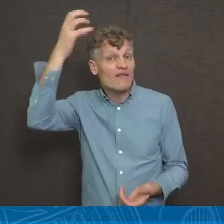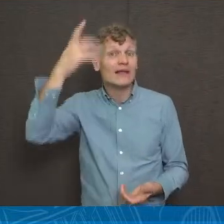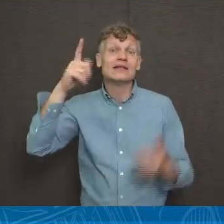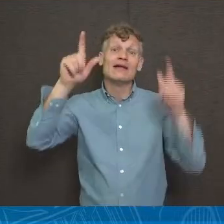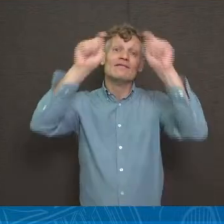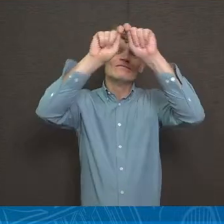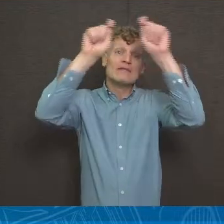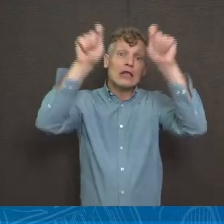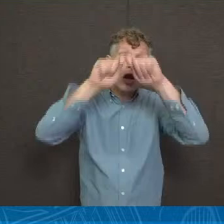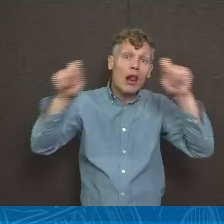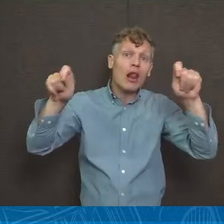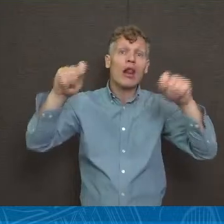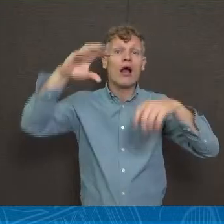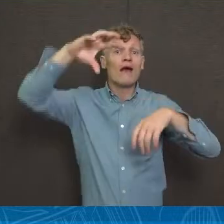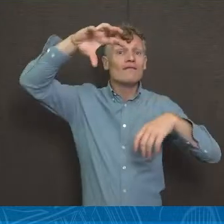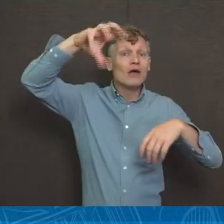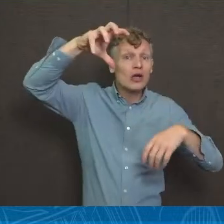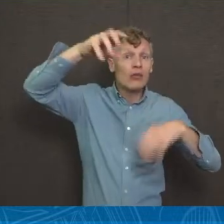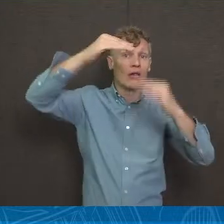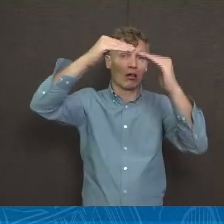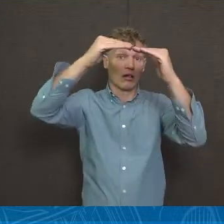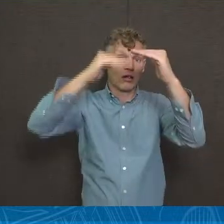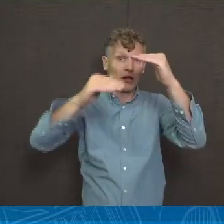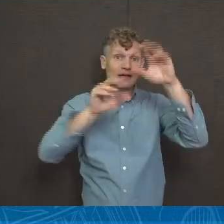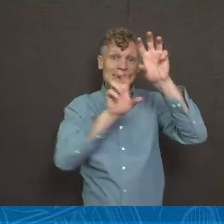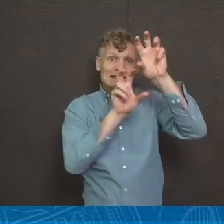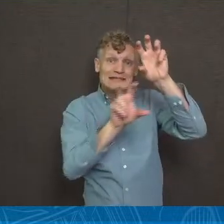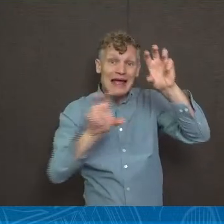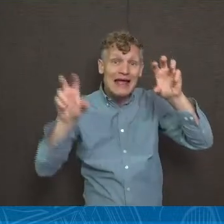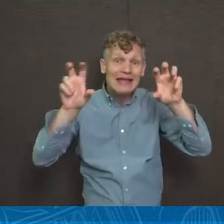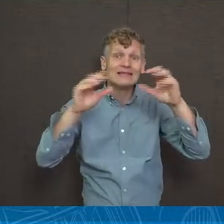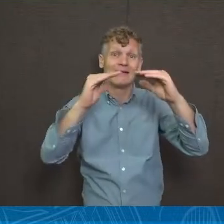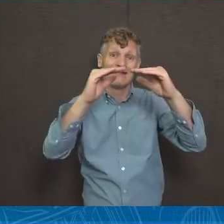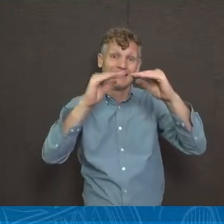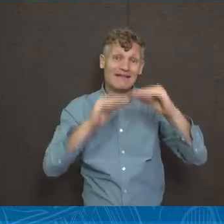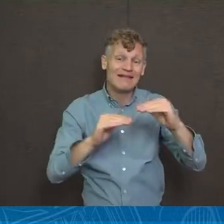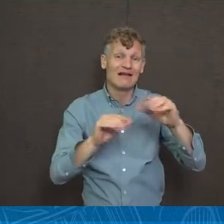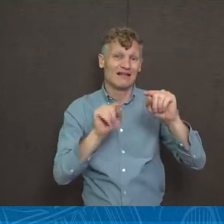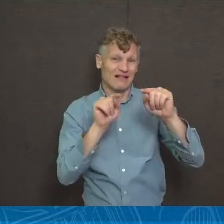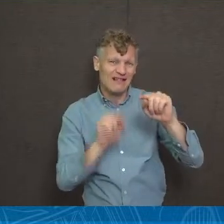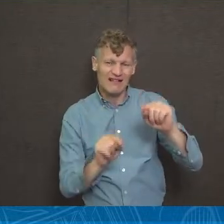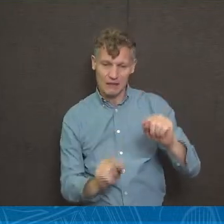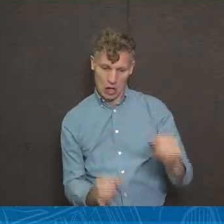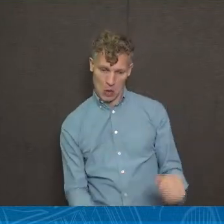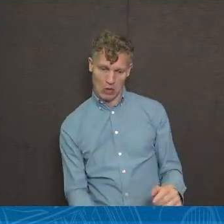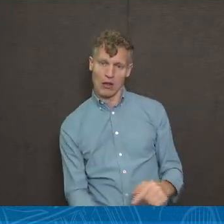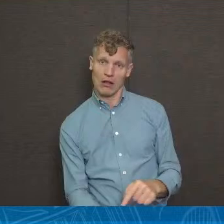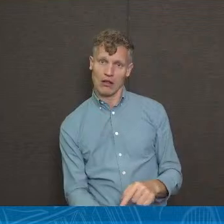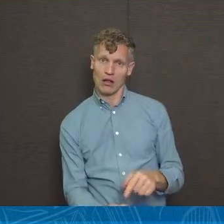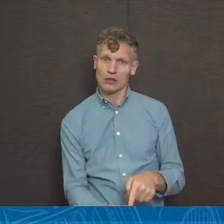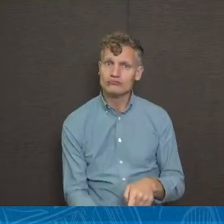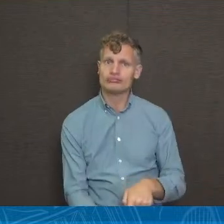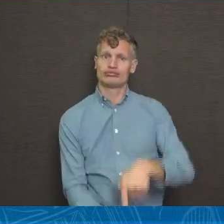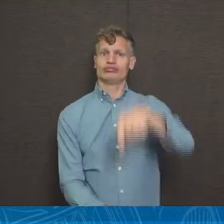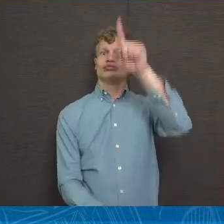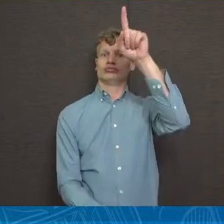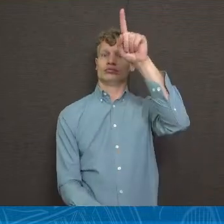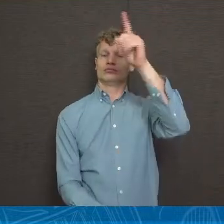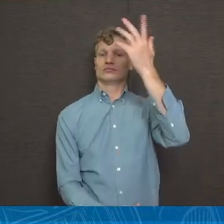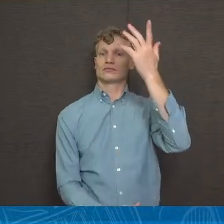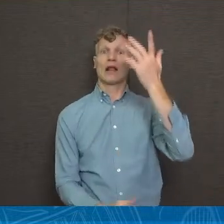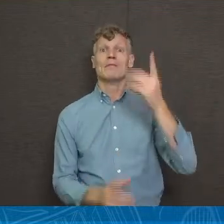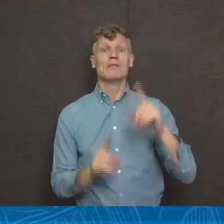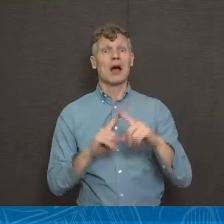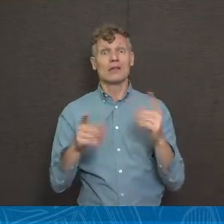or national to subnational, that vertical responsibility. Even those lines of responsibility are often not clearly articulated